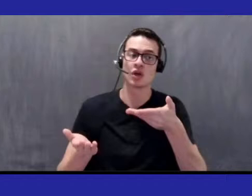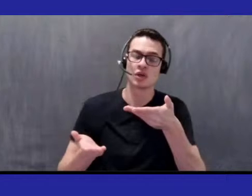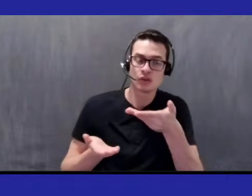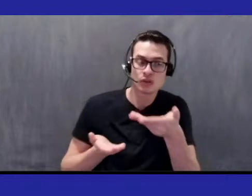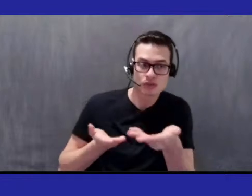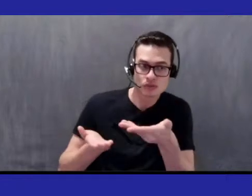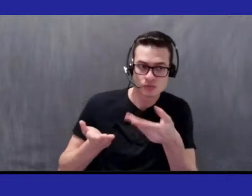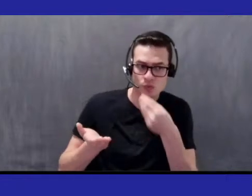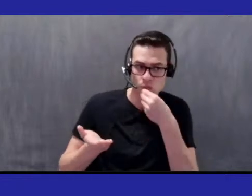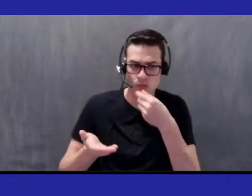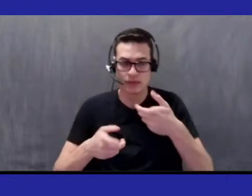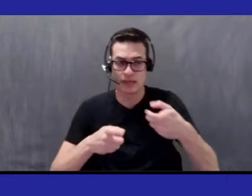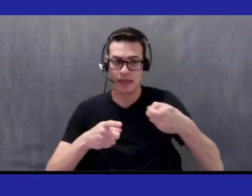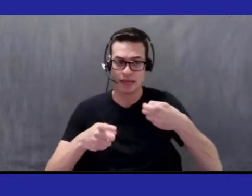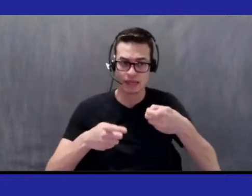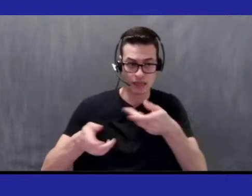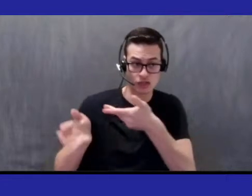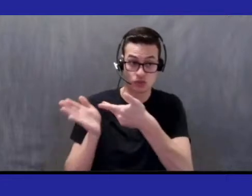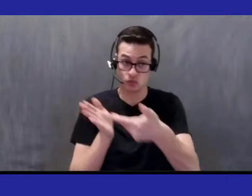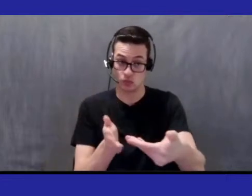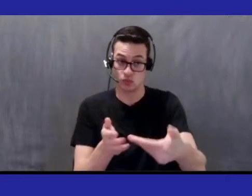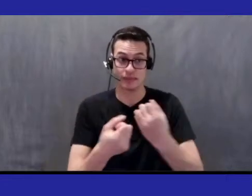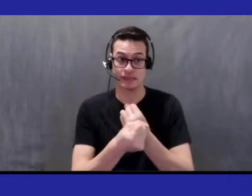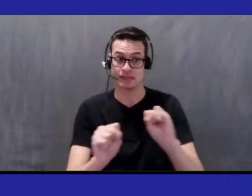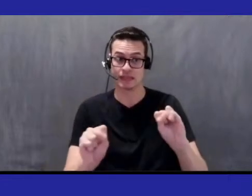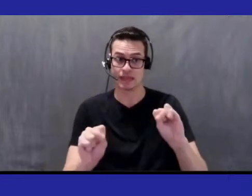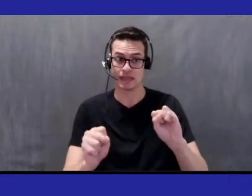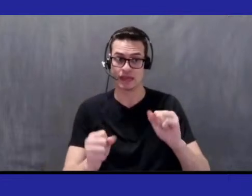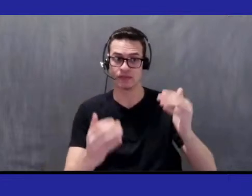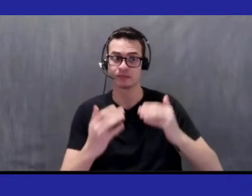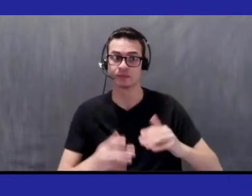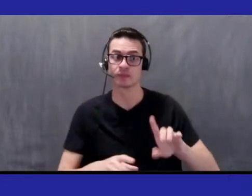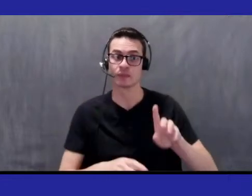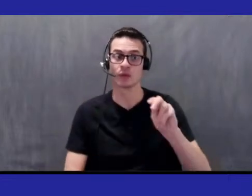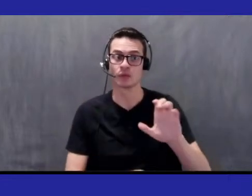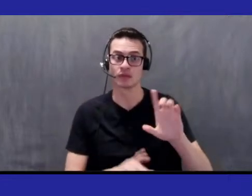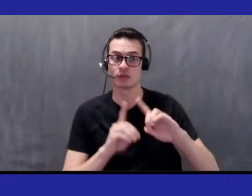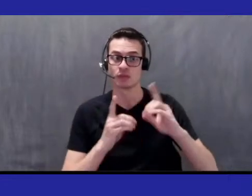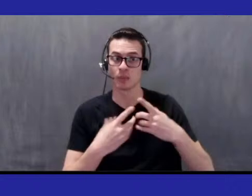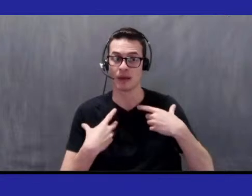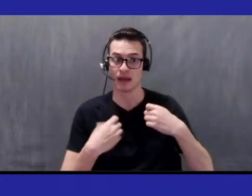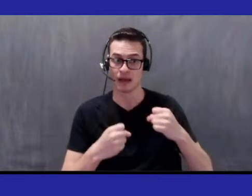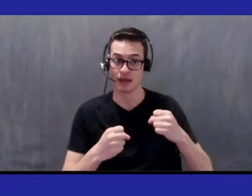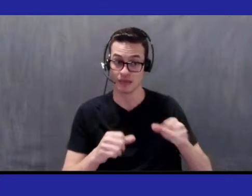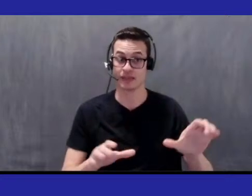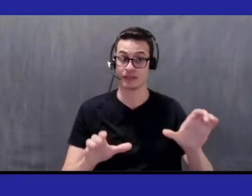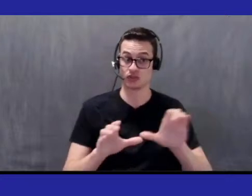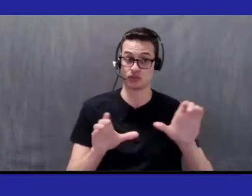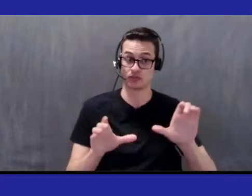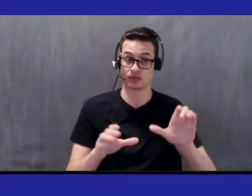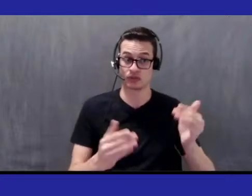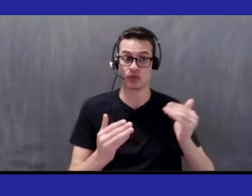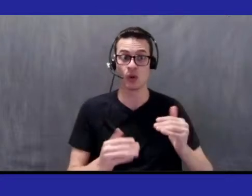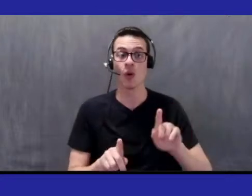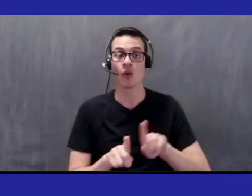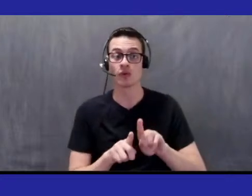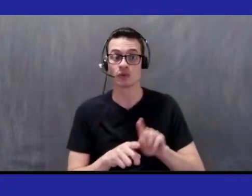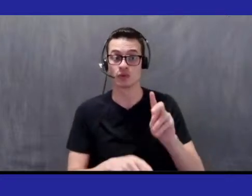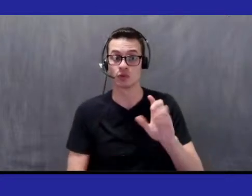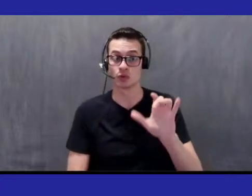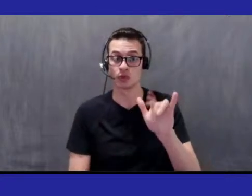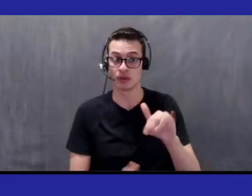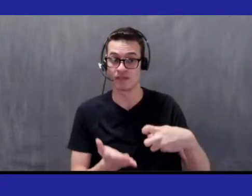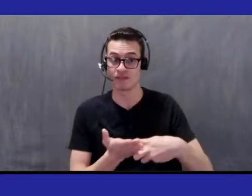Certification, the Department of Health Food Handler Certification. We also provided reimbursement and CUNY vouchers for professional development